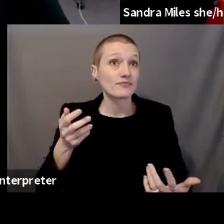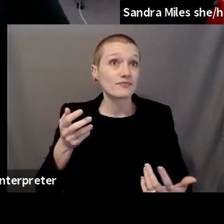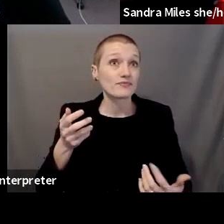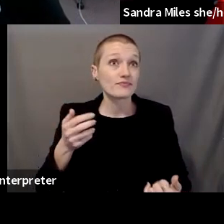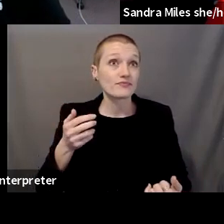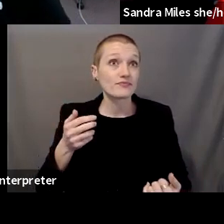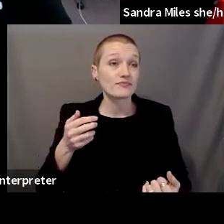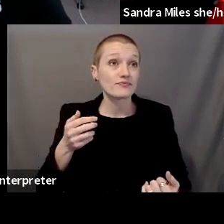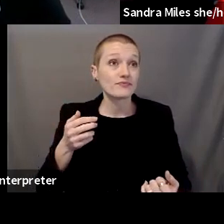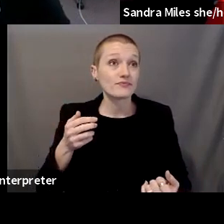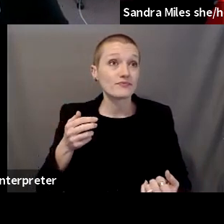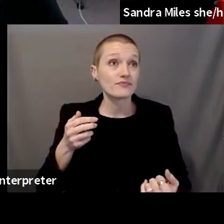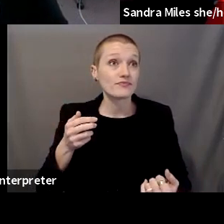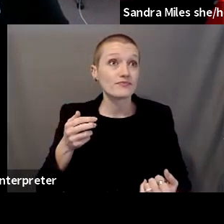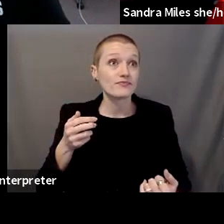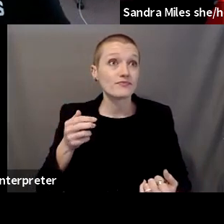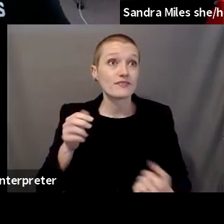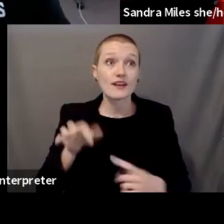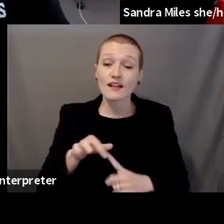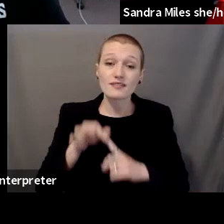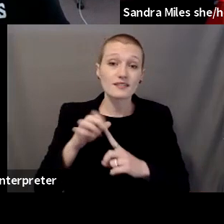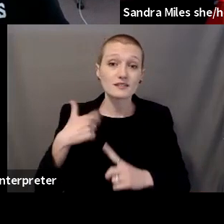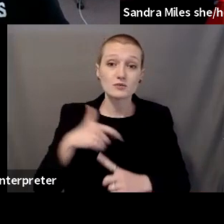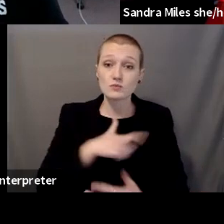we don't have to be